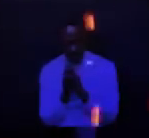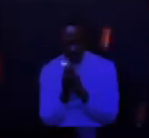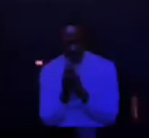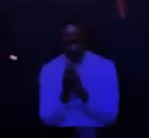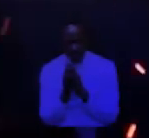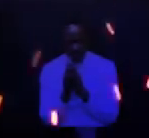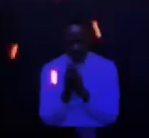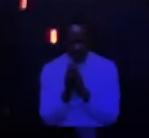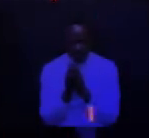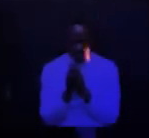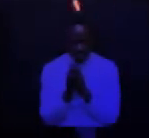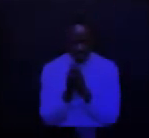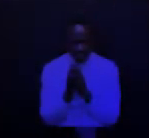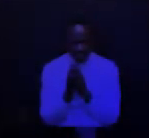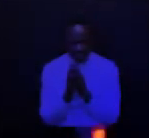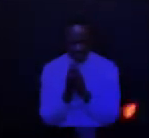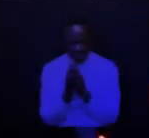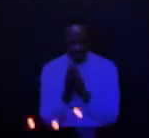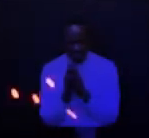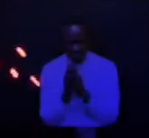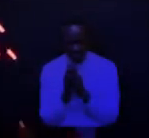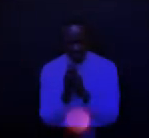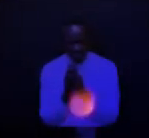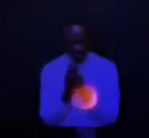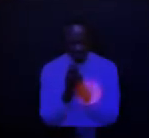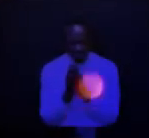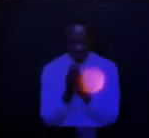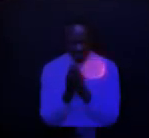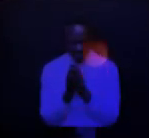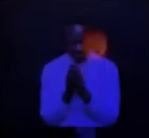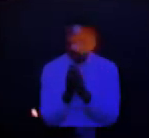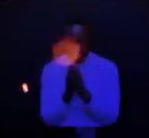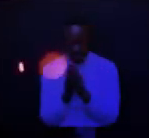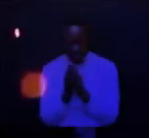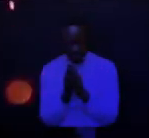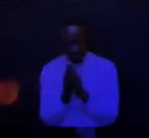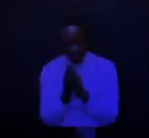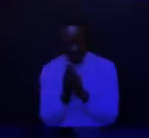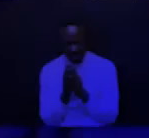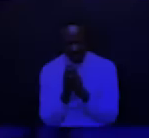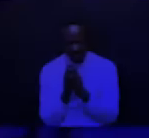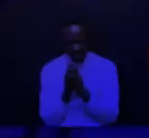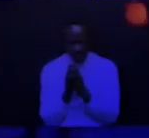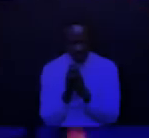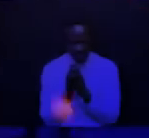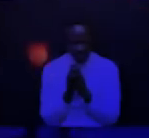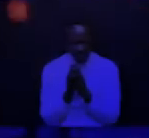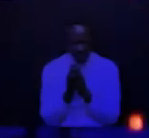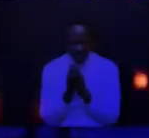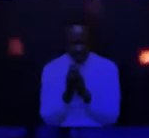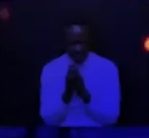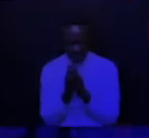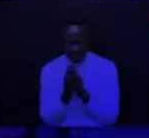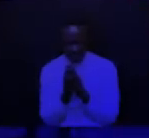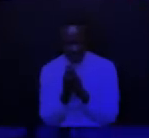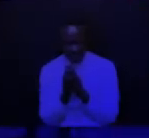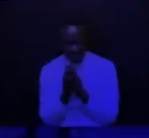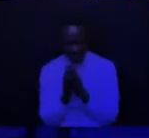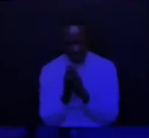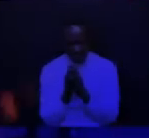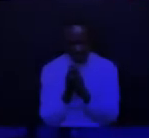you have brought around us. In the name of Jesus, we need grace, O God. We